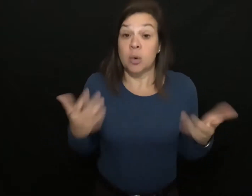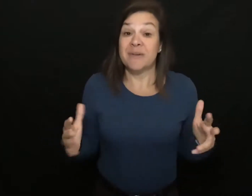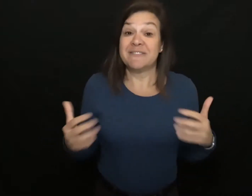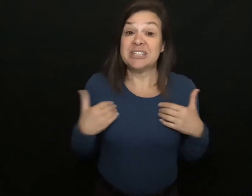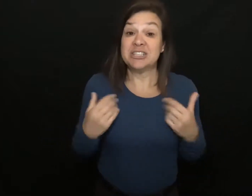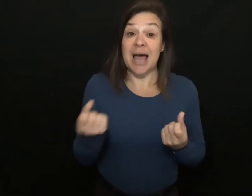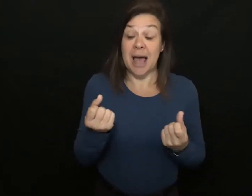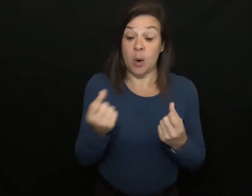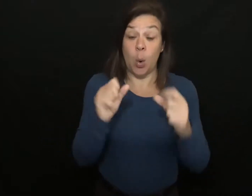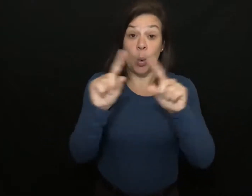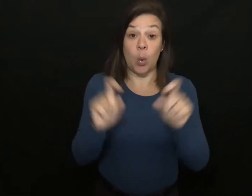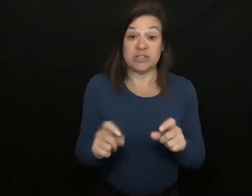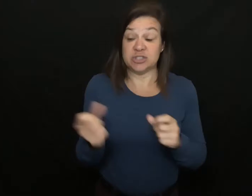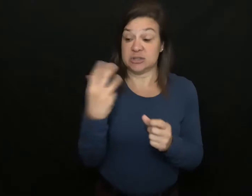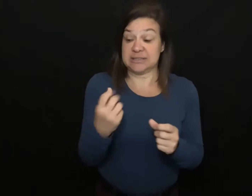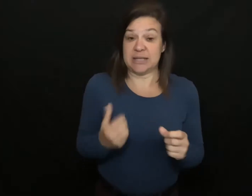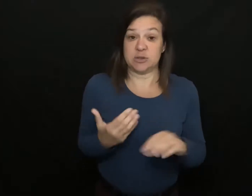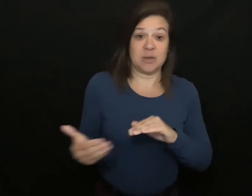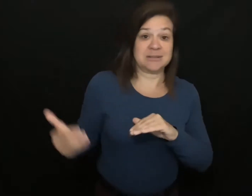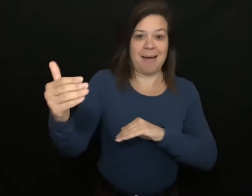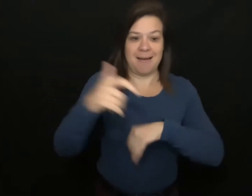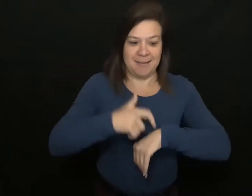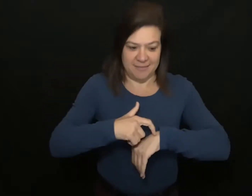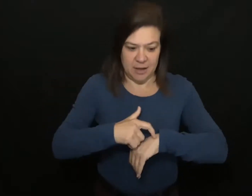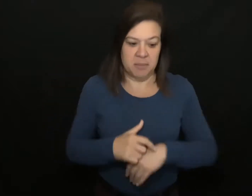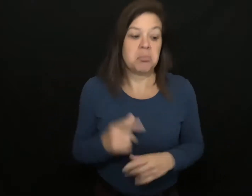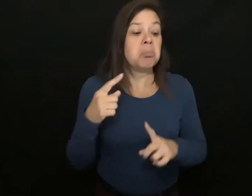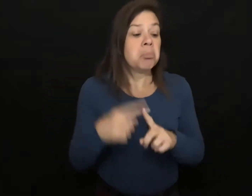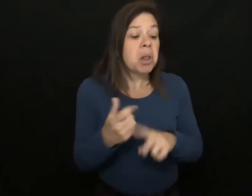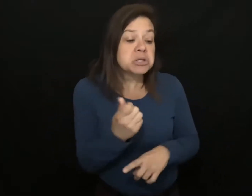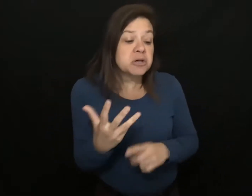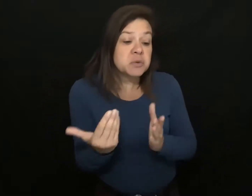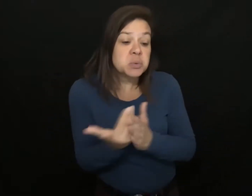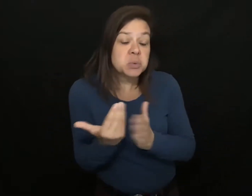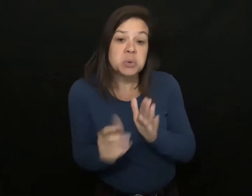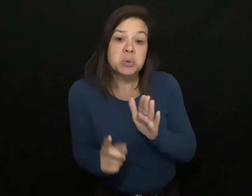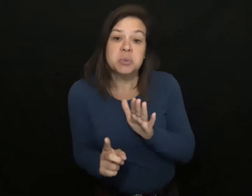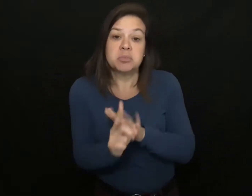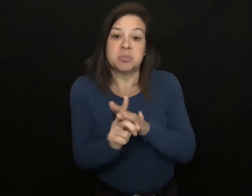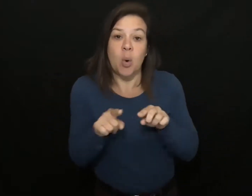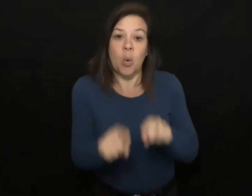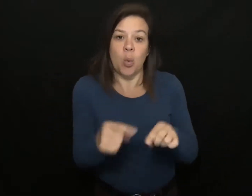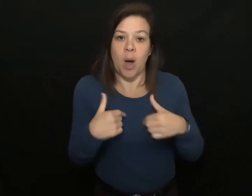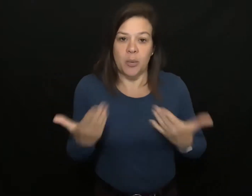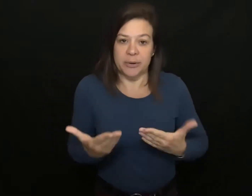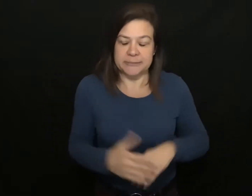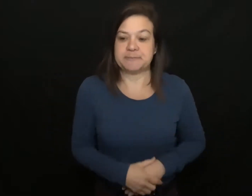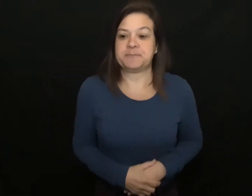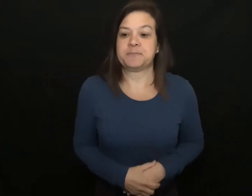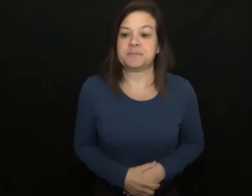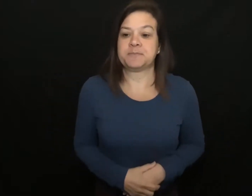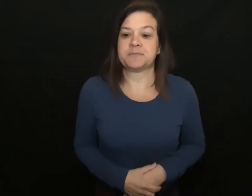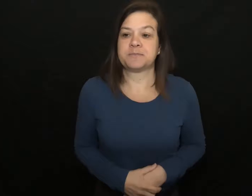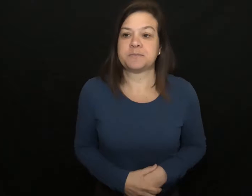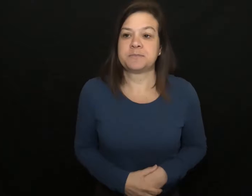in advance of today's session, as well as a few things that have come while we've been here. And I